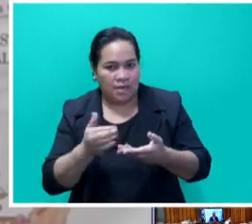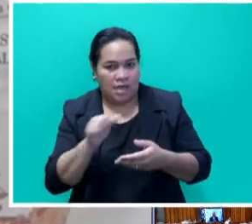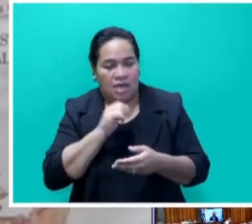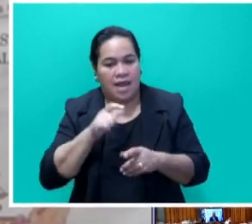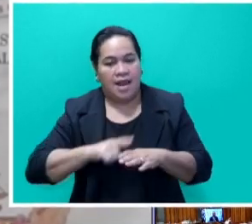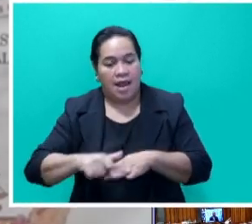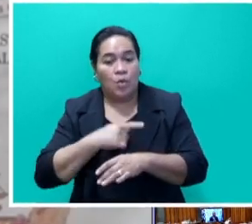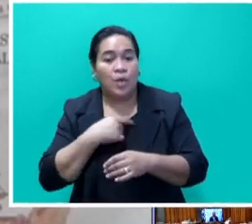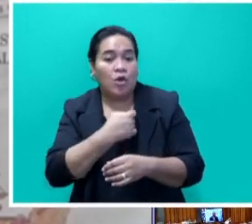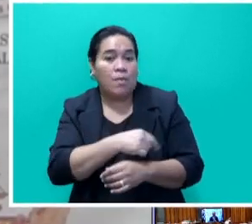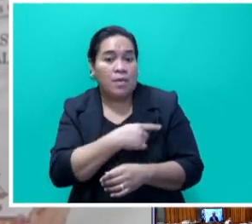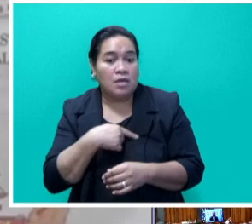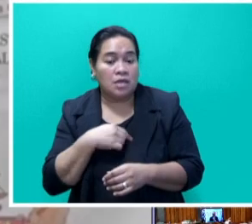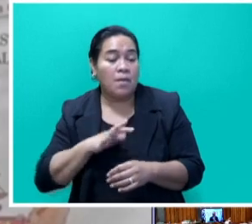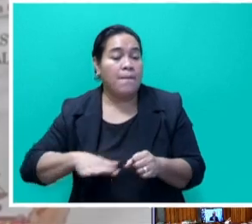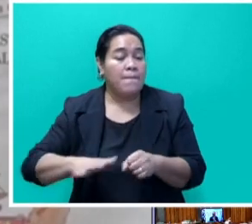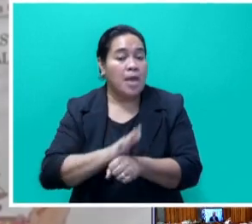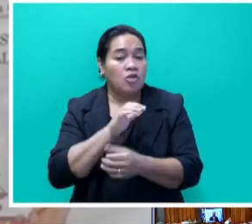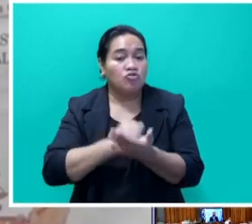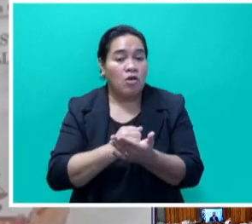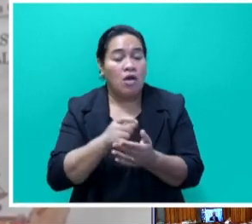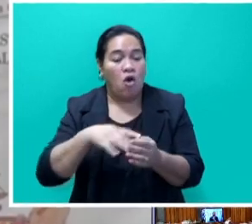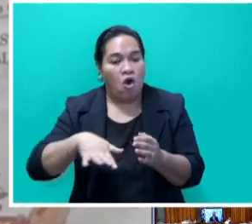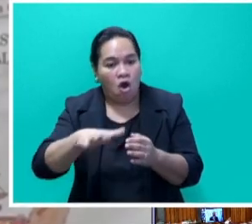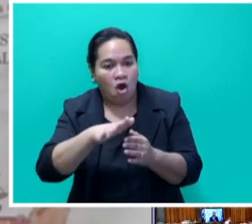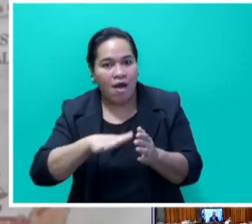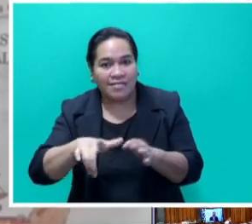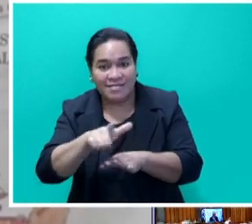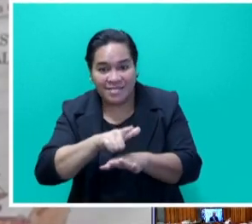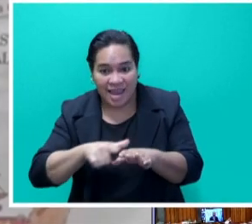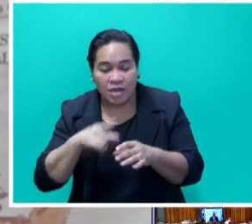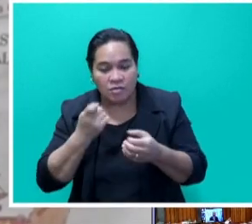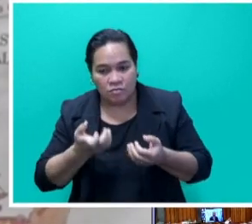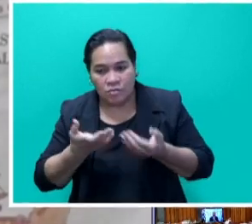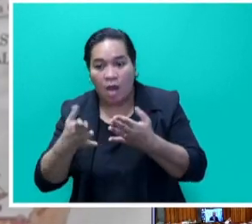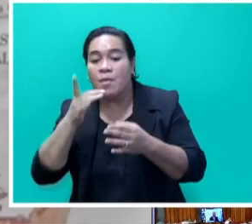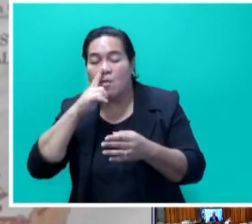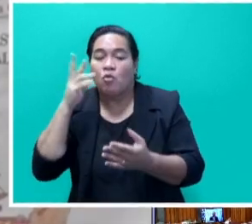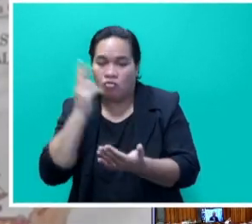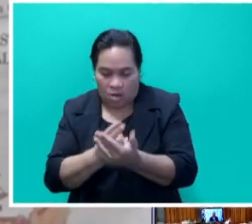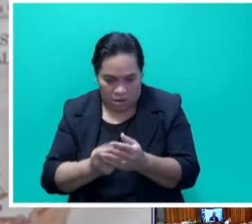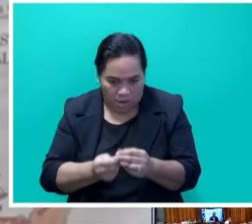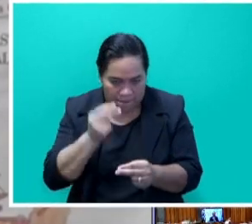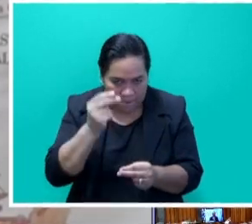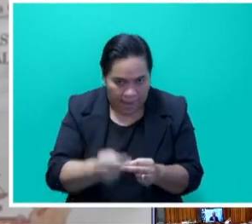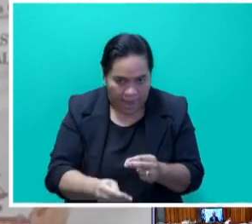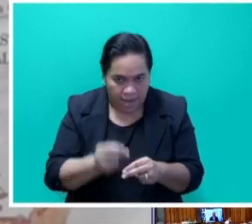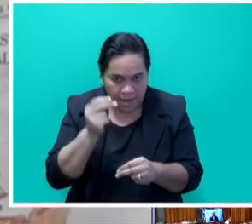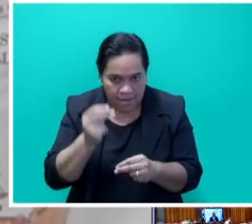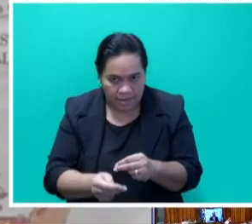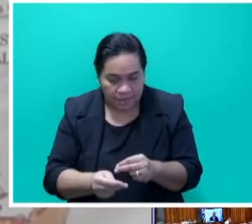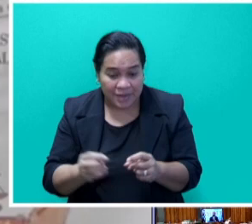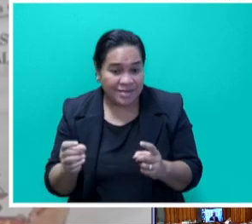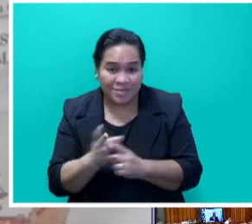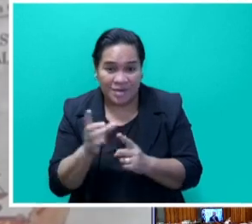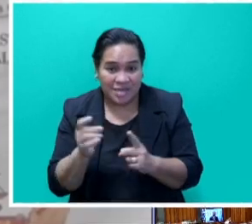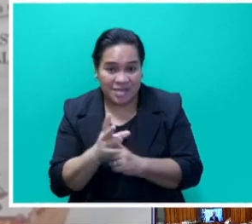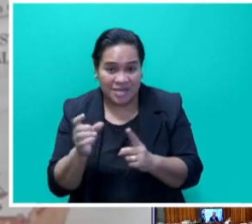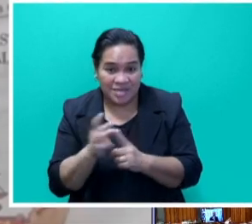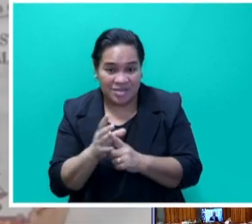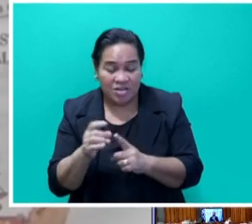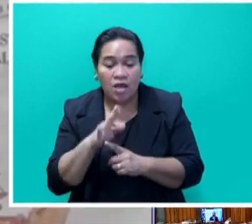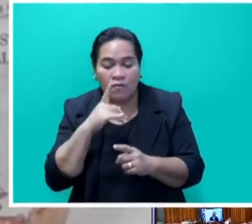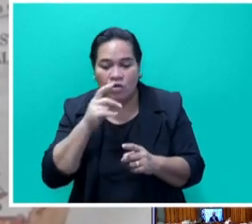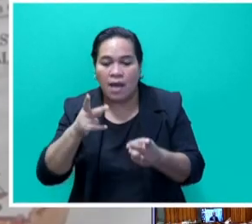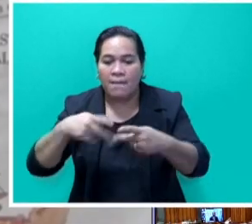that all state agricultural land is provided to those that will plant on it. Specific importance is also given to the